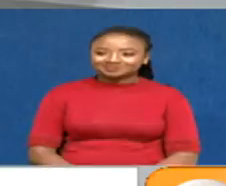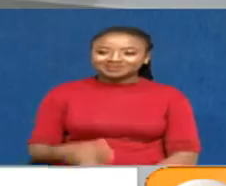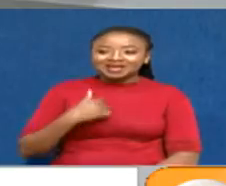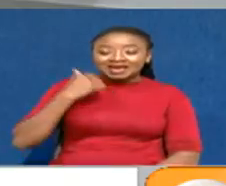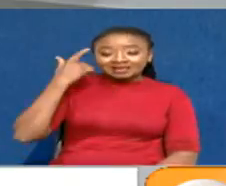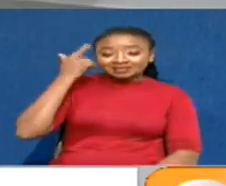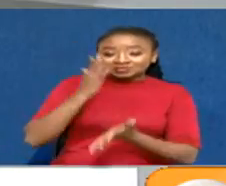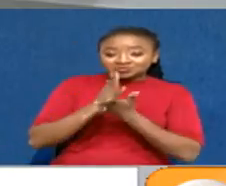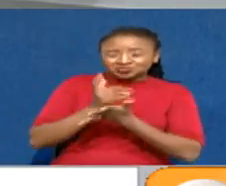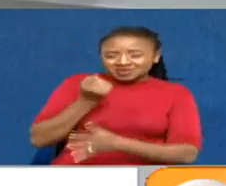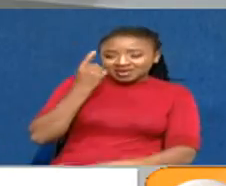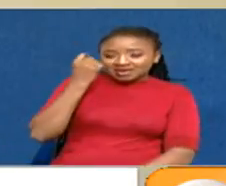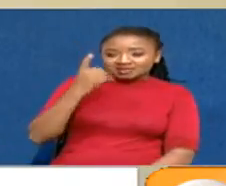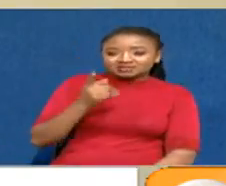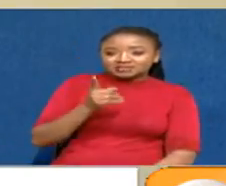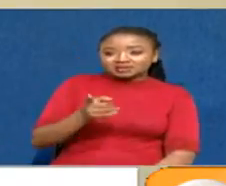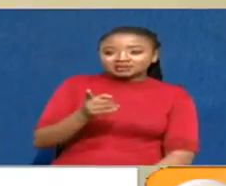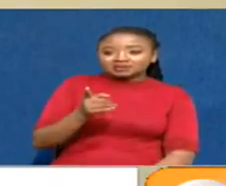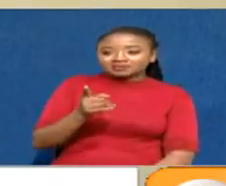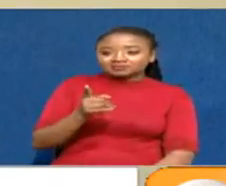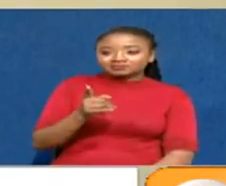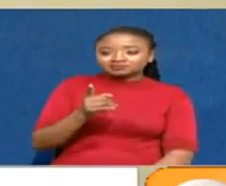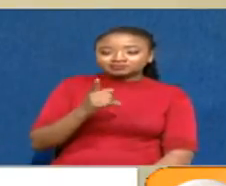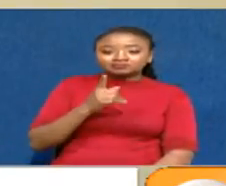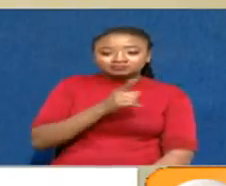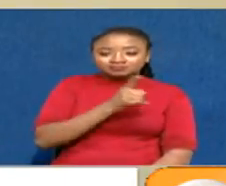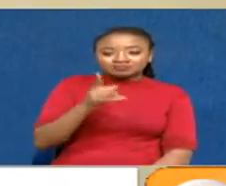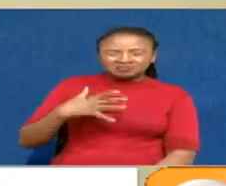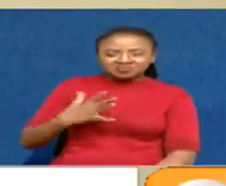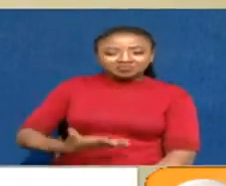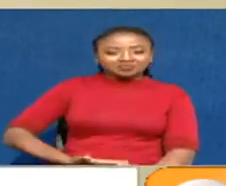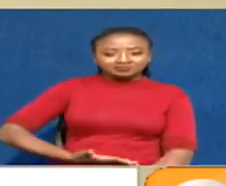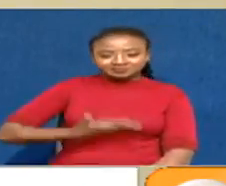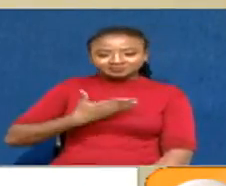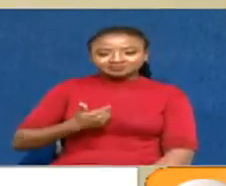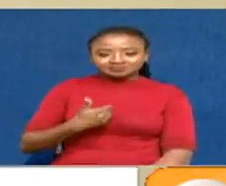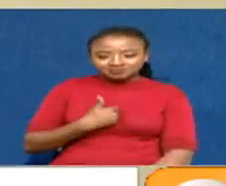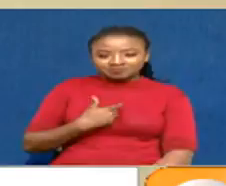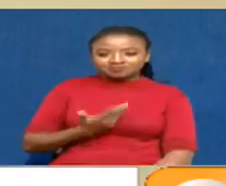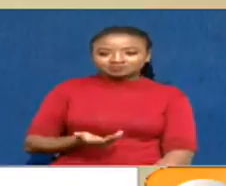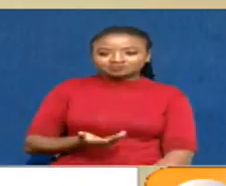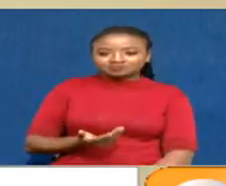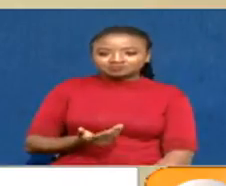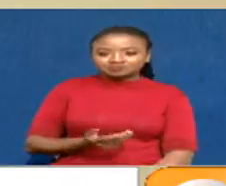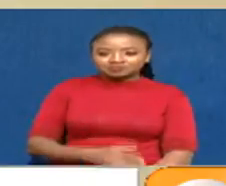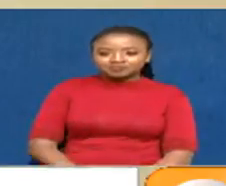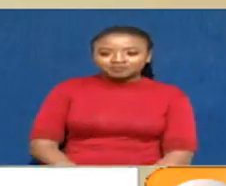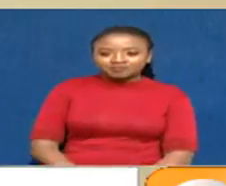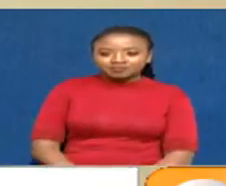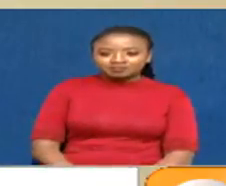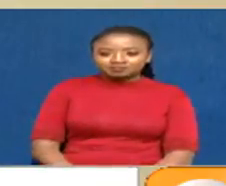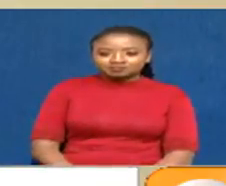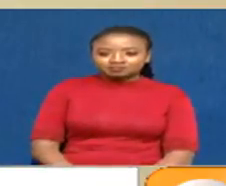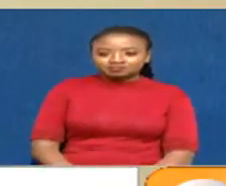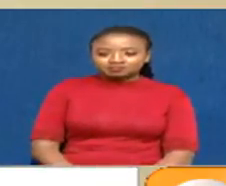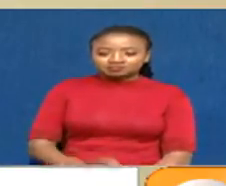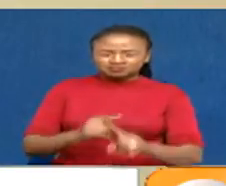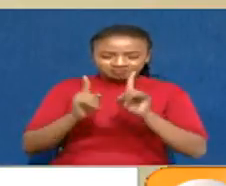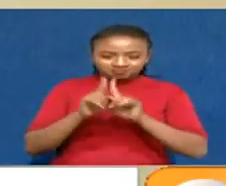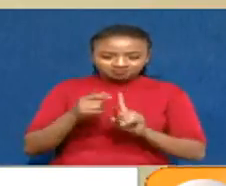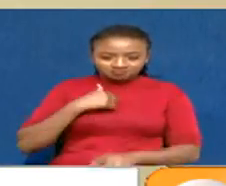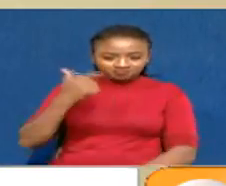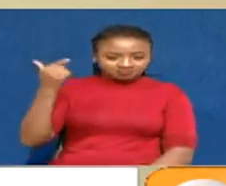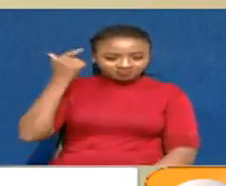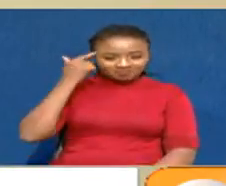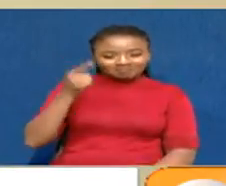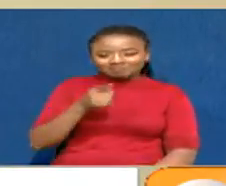while I understand the anger of the person who made that statement, I do think that